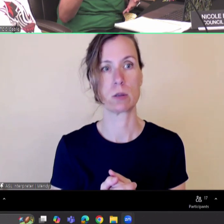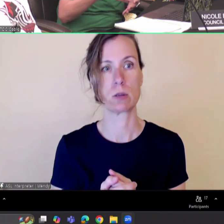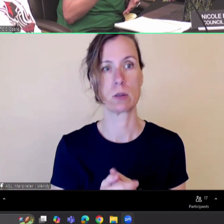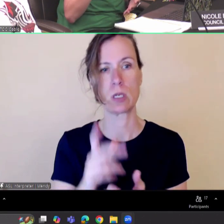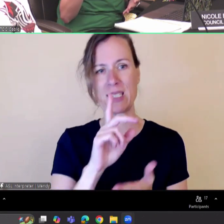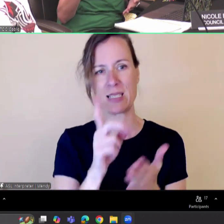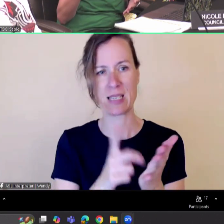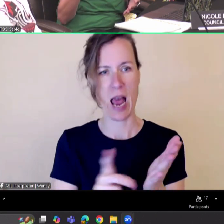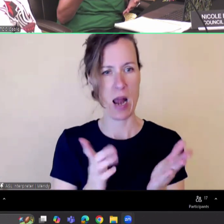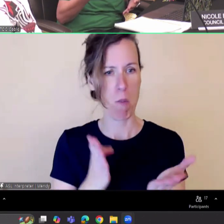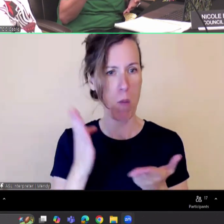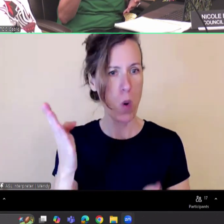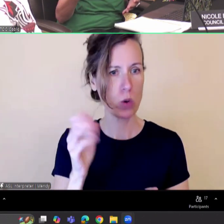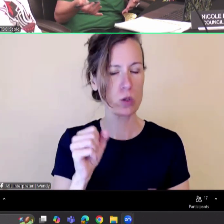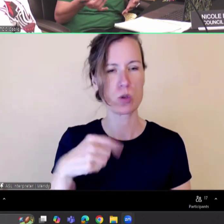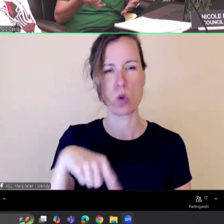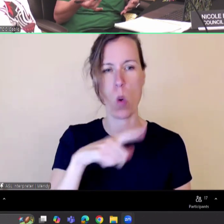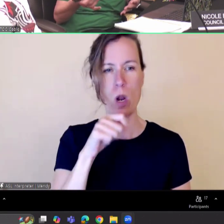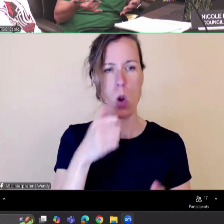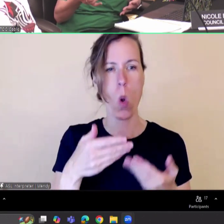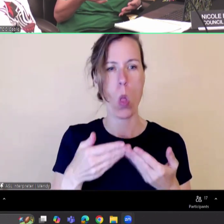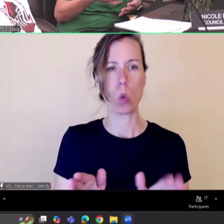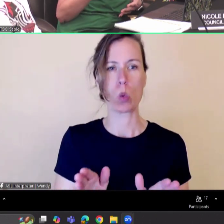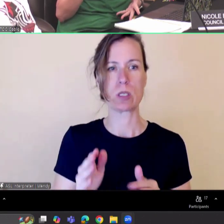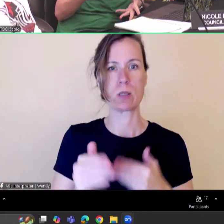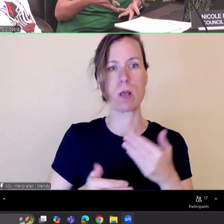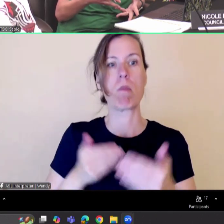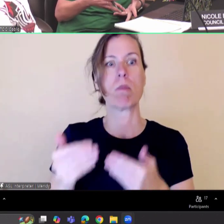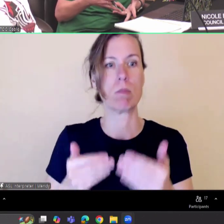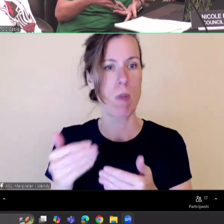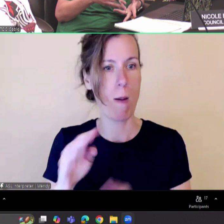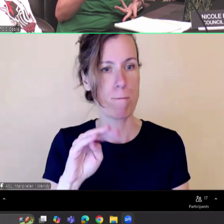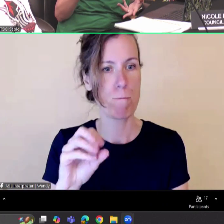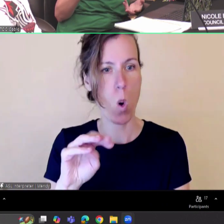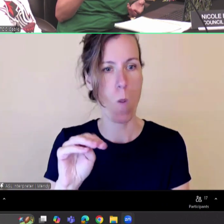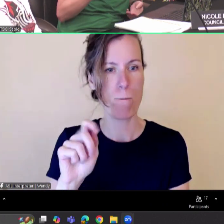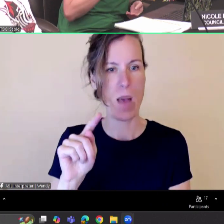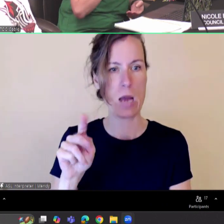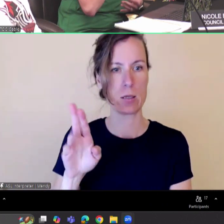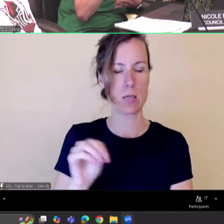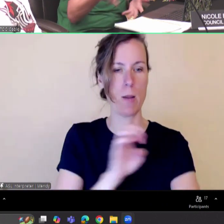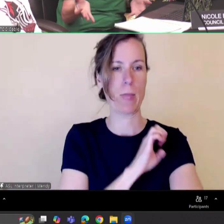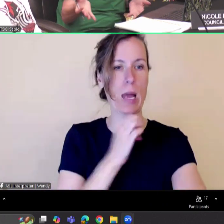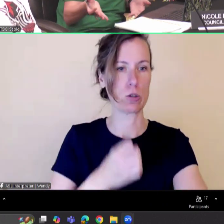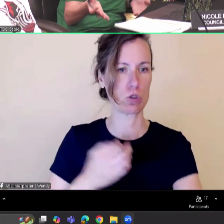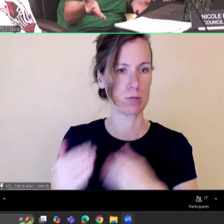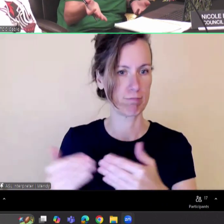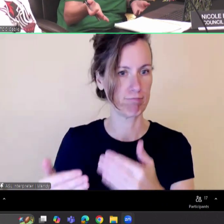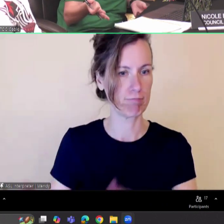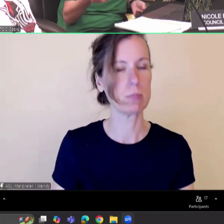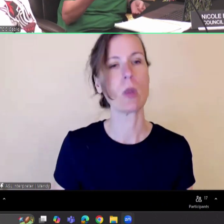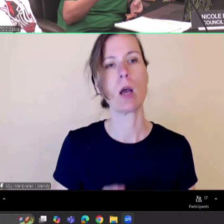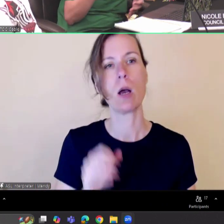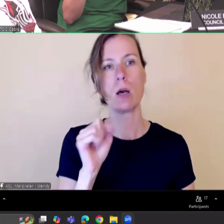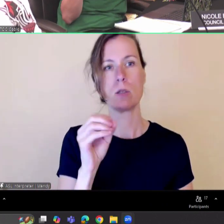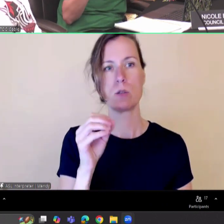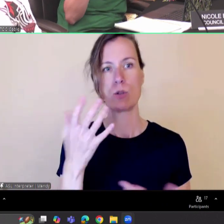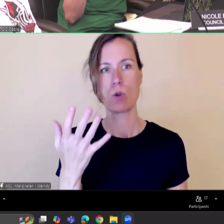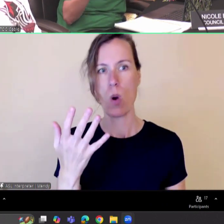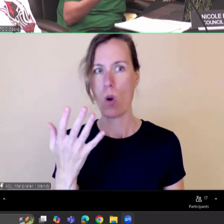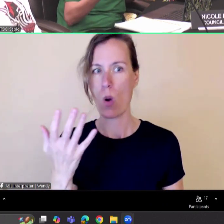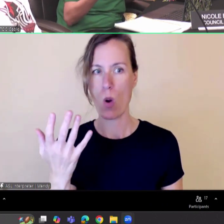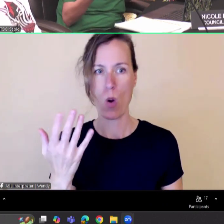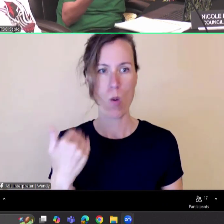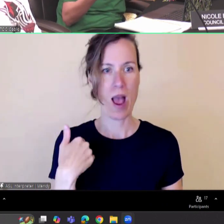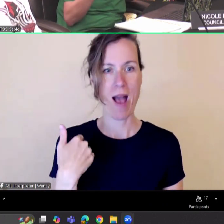don't lose the momentum. Because what I can see happening here is we had this great conversation. There are some new people at the table next time. We have to go